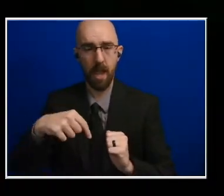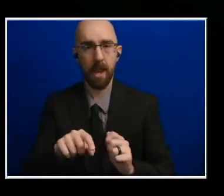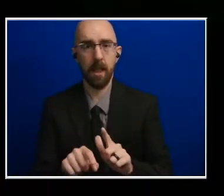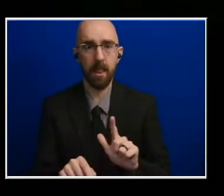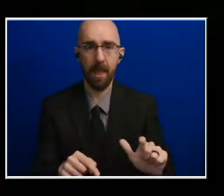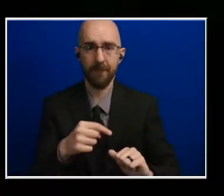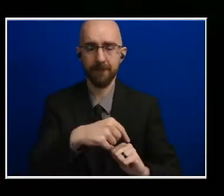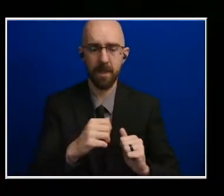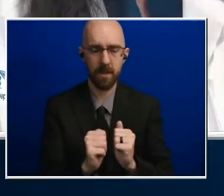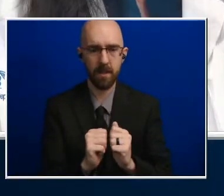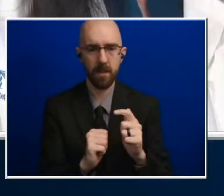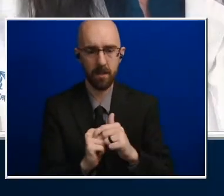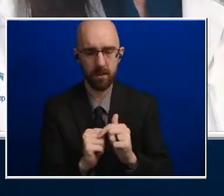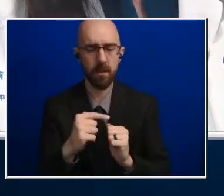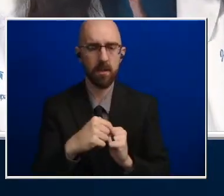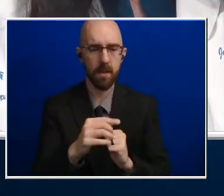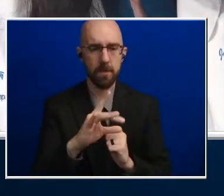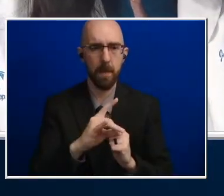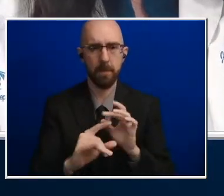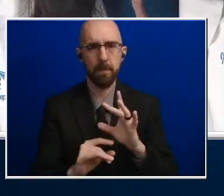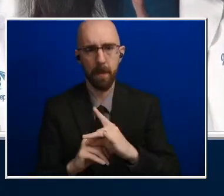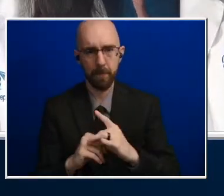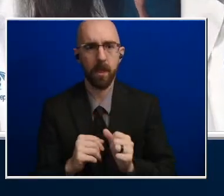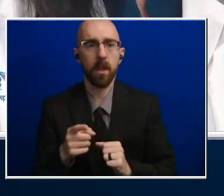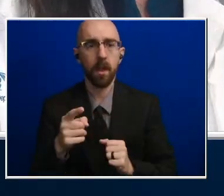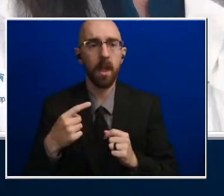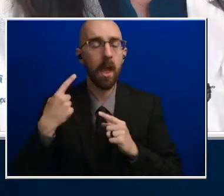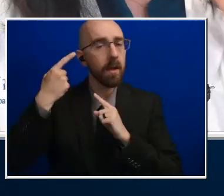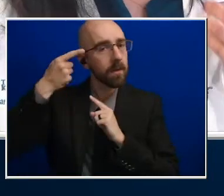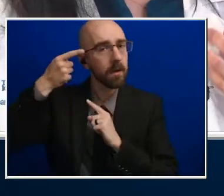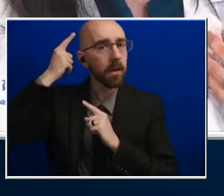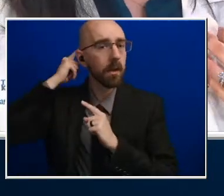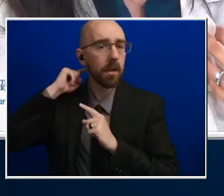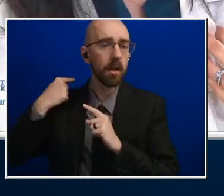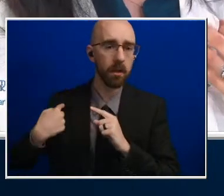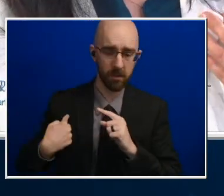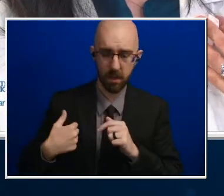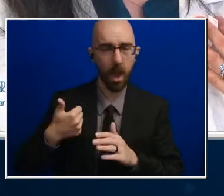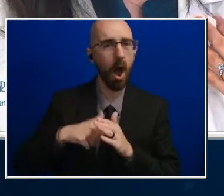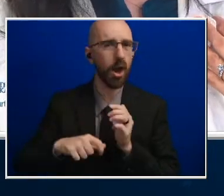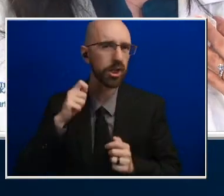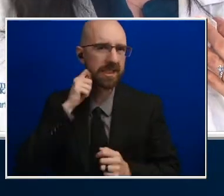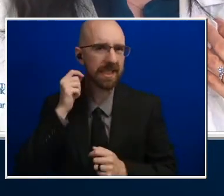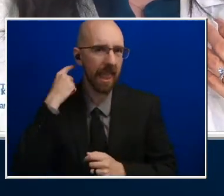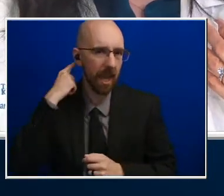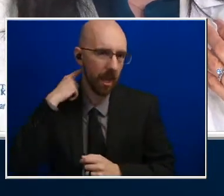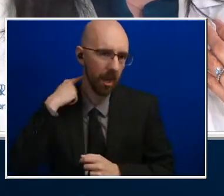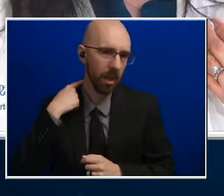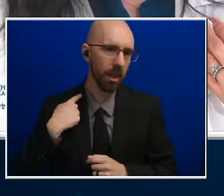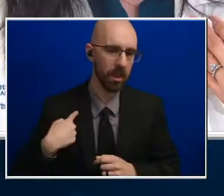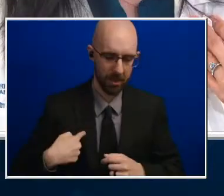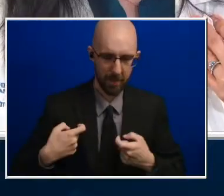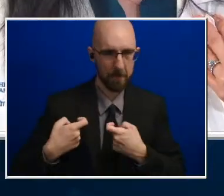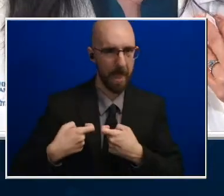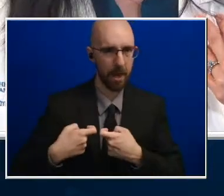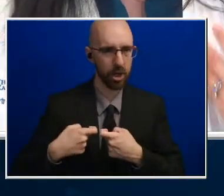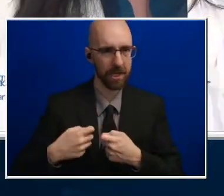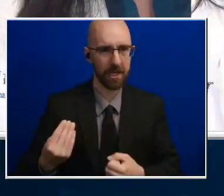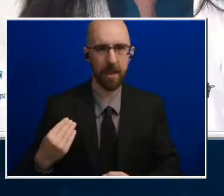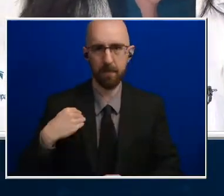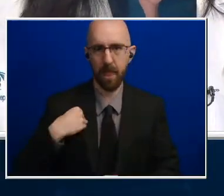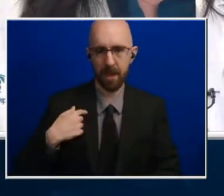are connected to extension wires brought under the skin and connected to a battery, which is implanted under the skin of the